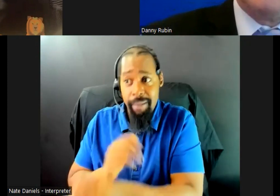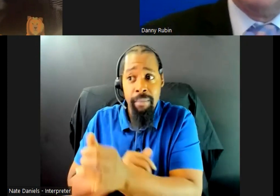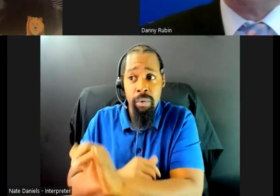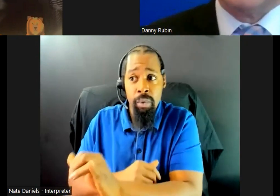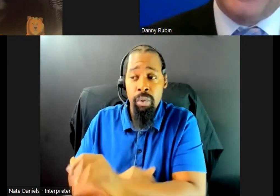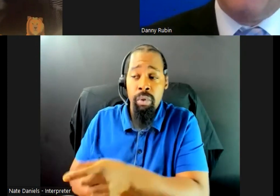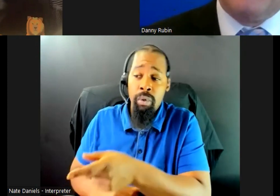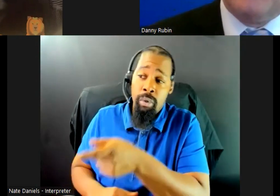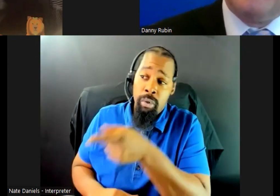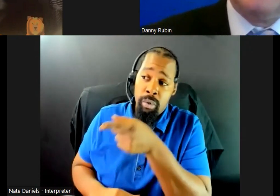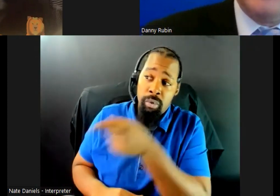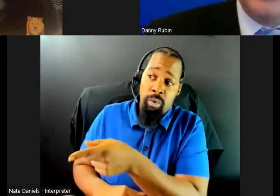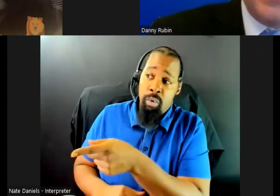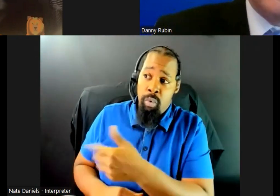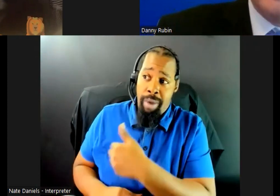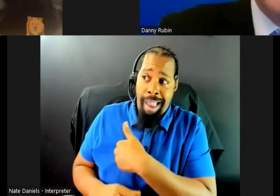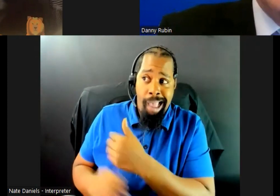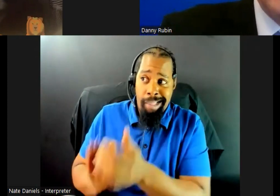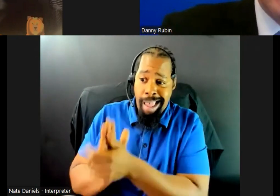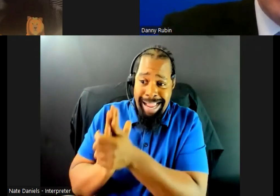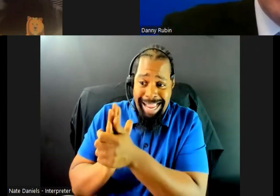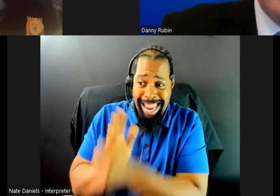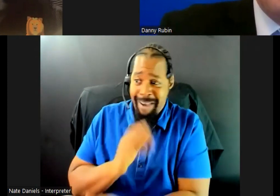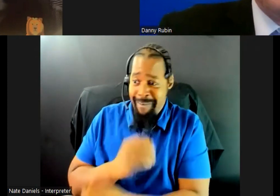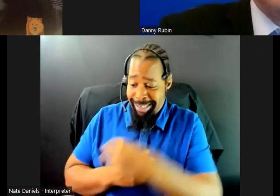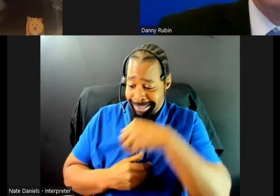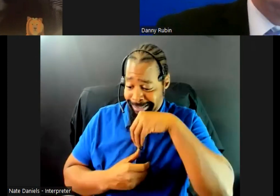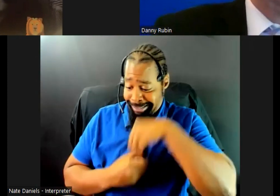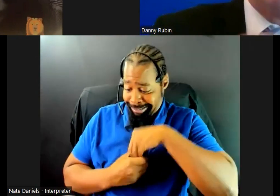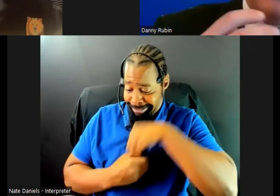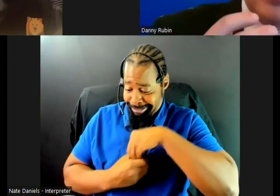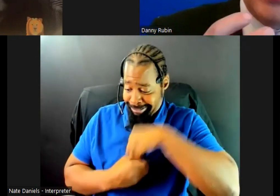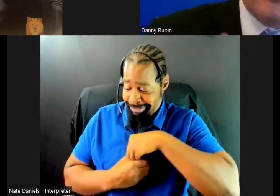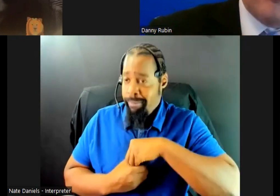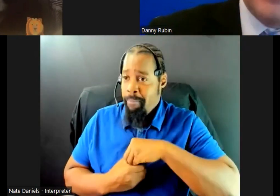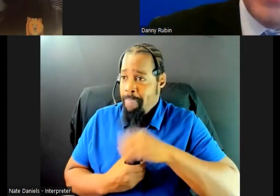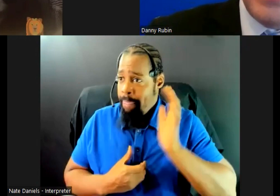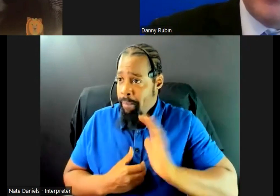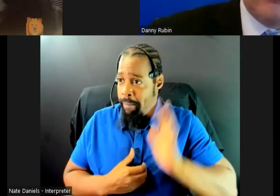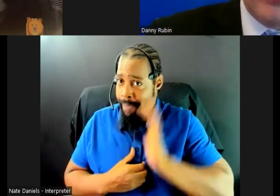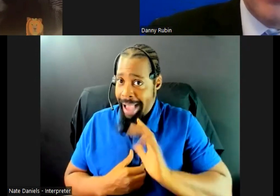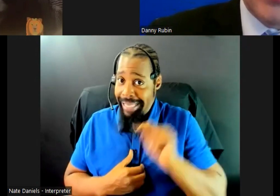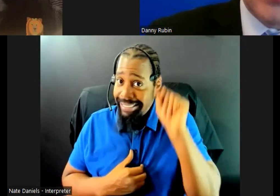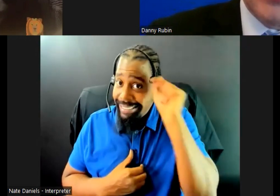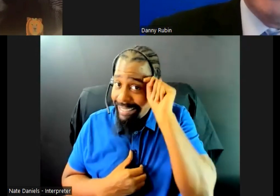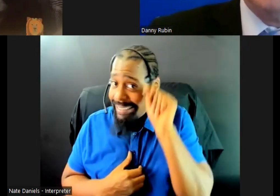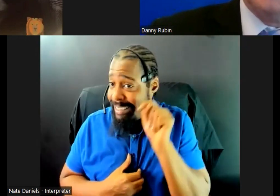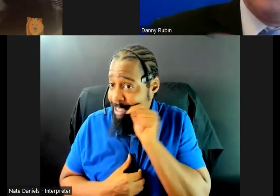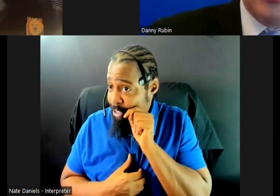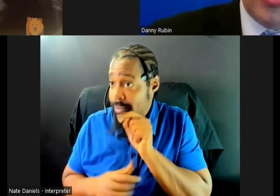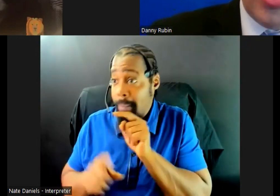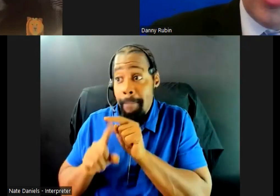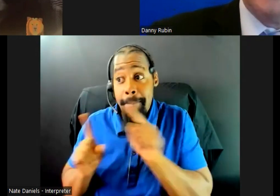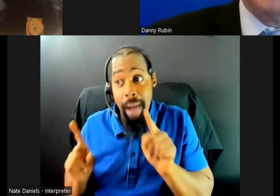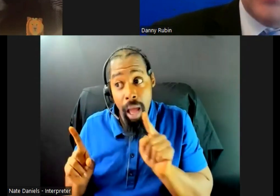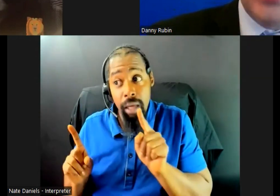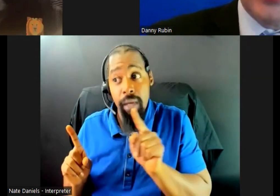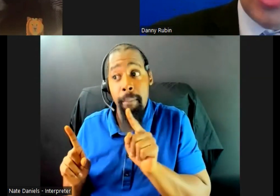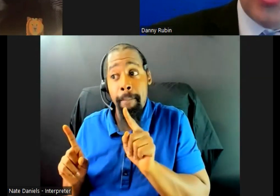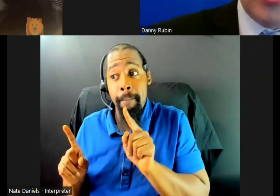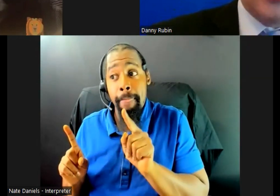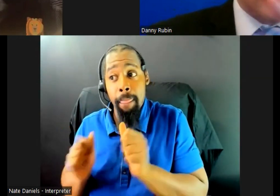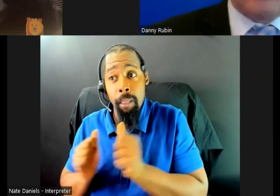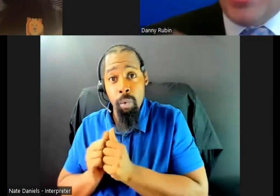the gift inside of you as a teenager, but if you didn't put in all the hours to learn,